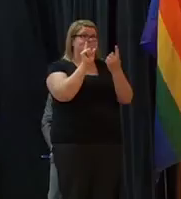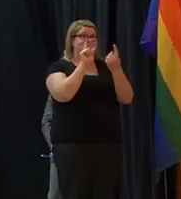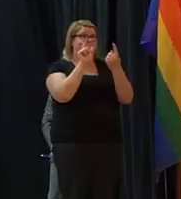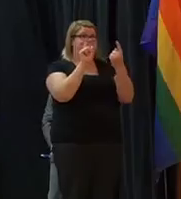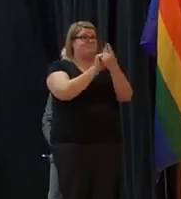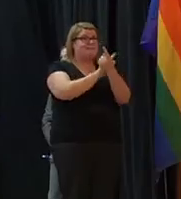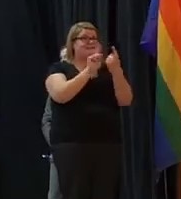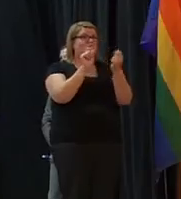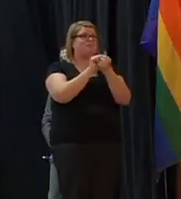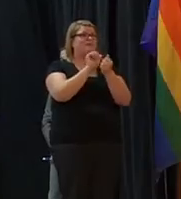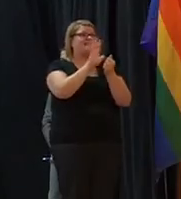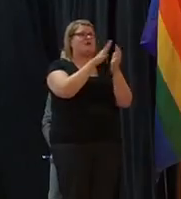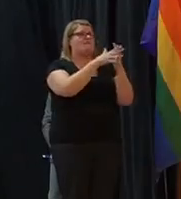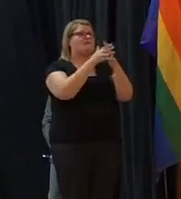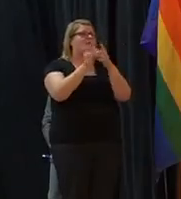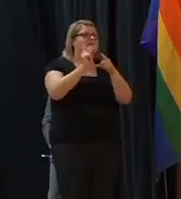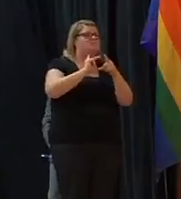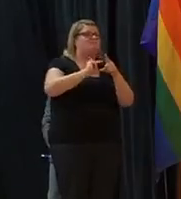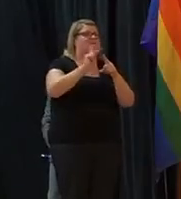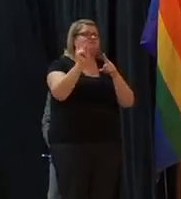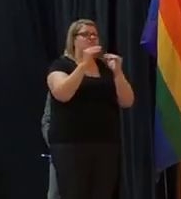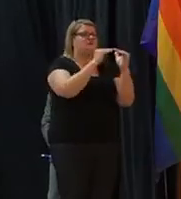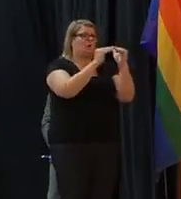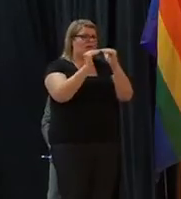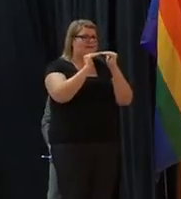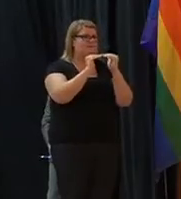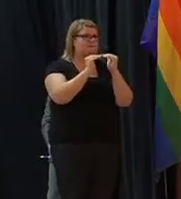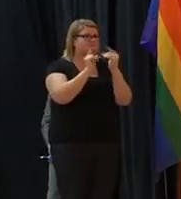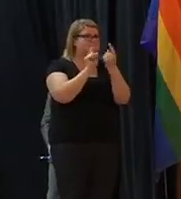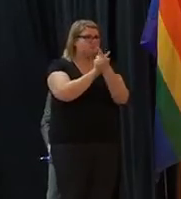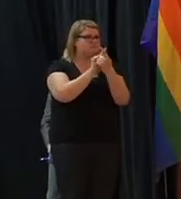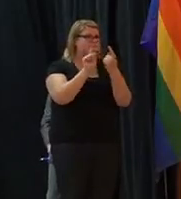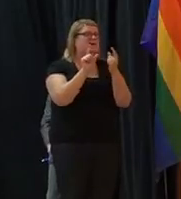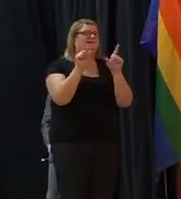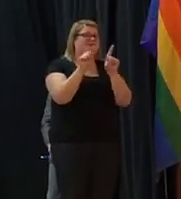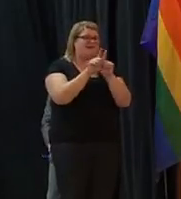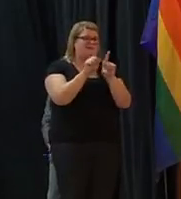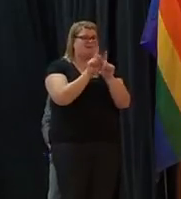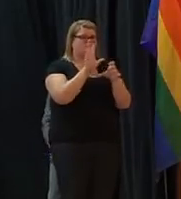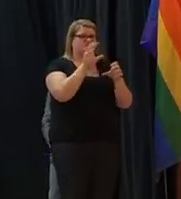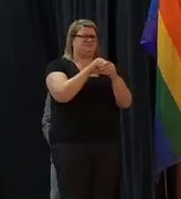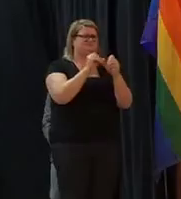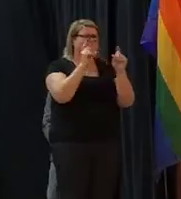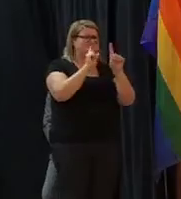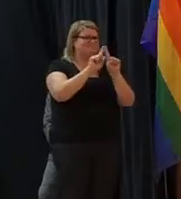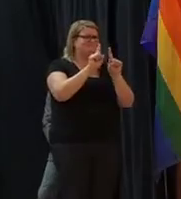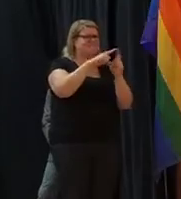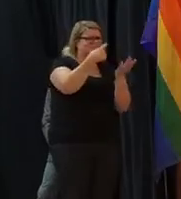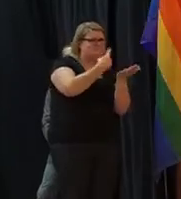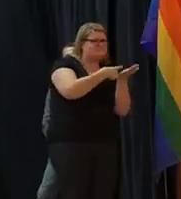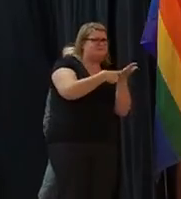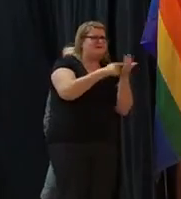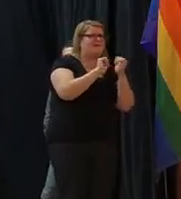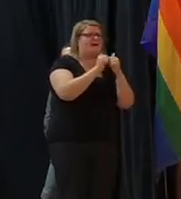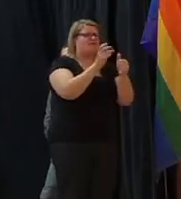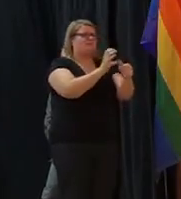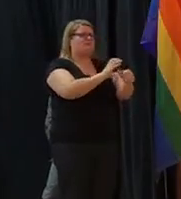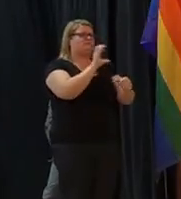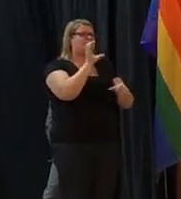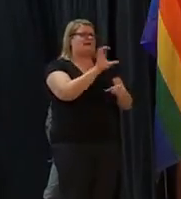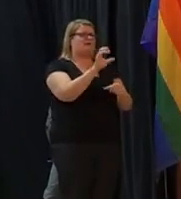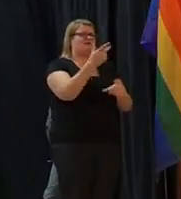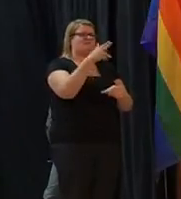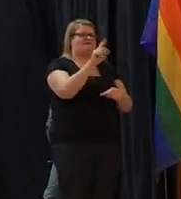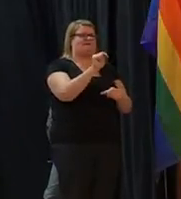American professional counterparts, they participated in a variety of discussions on the empowerment of the LGBT